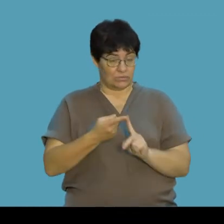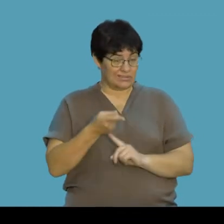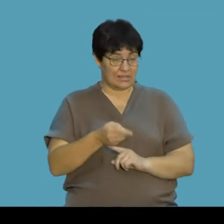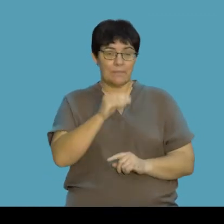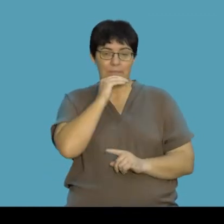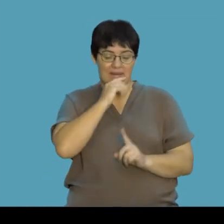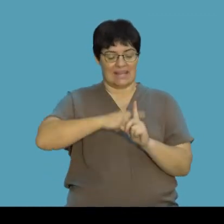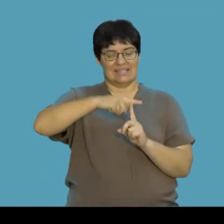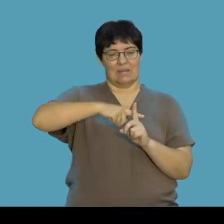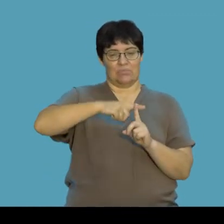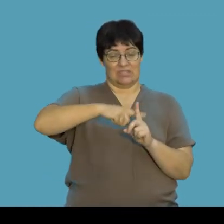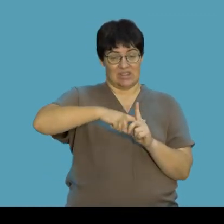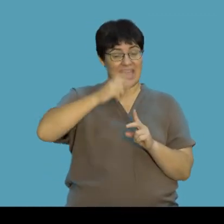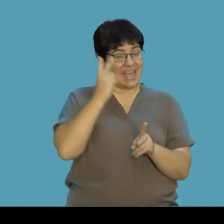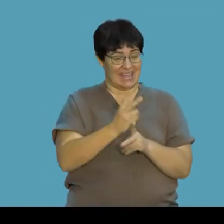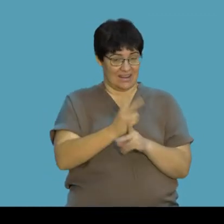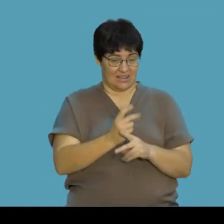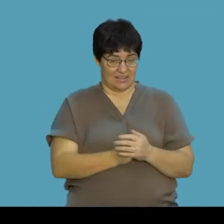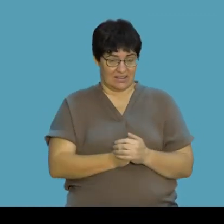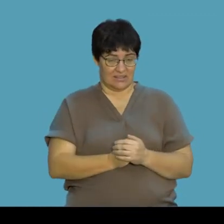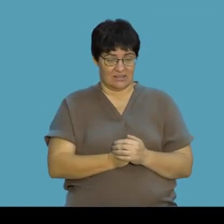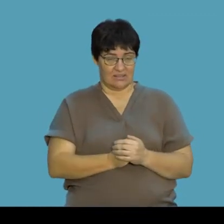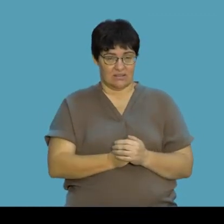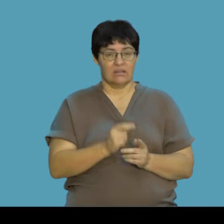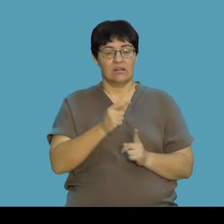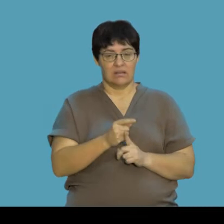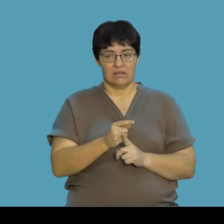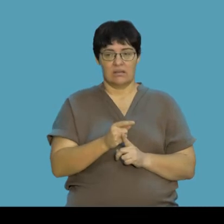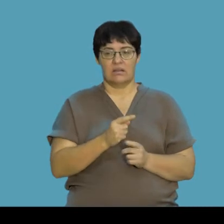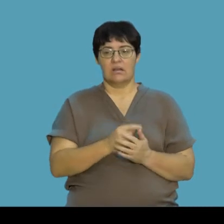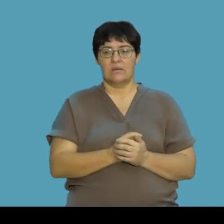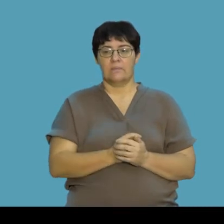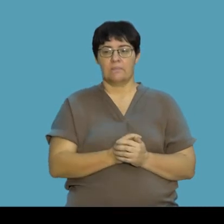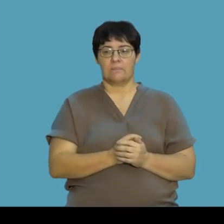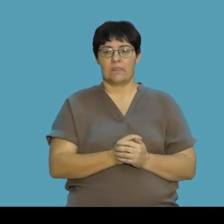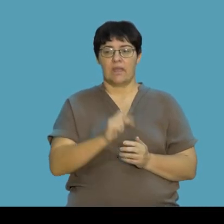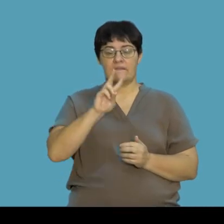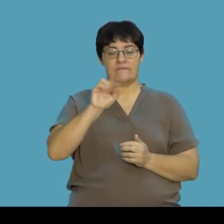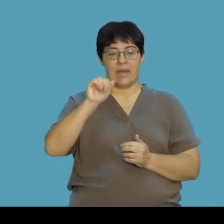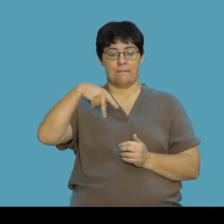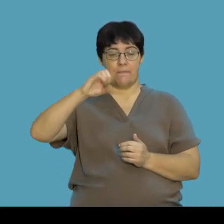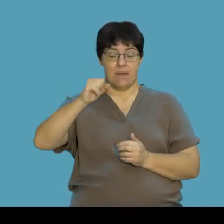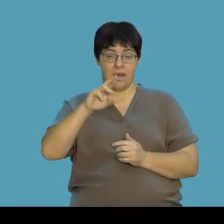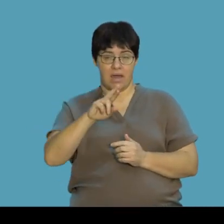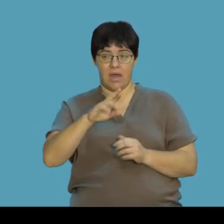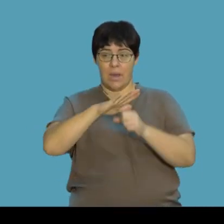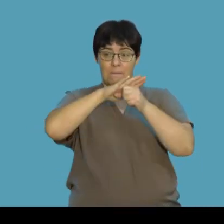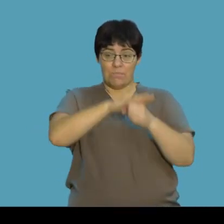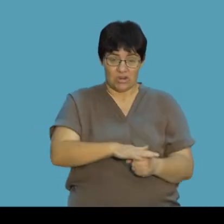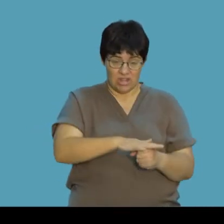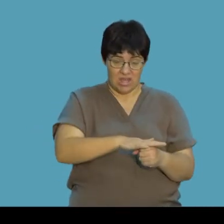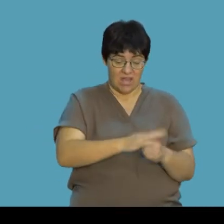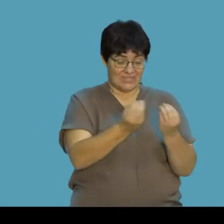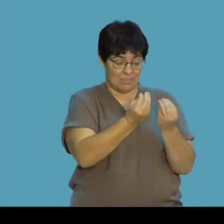actually the temperature, yet again, okay, at which vapor pressure of a substance is equal to the atmospheric